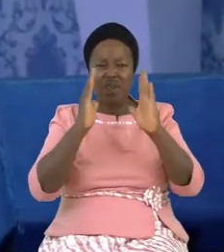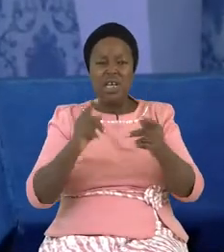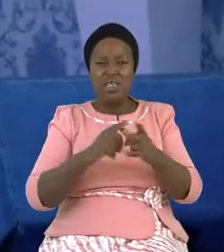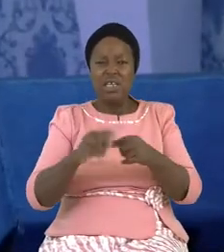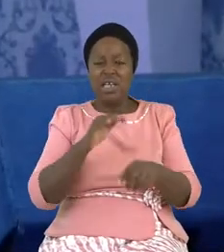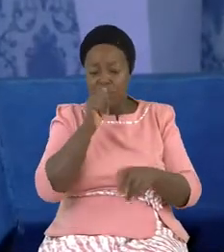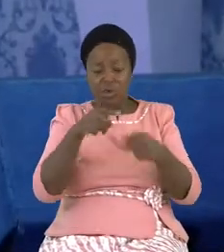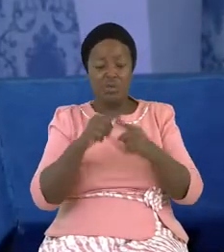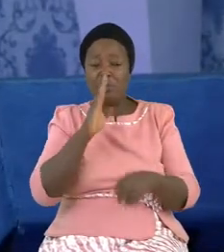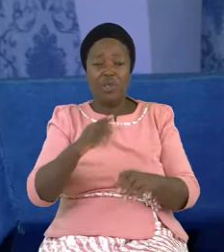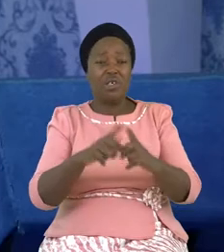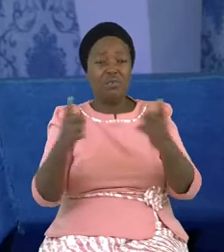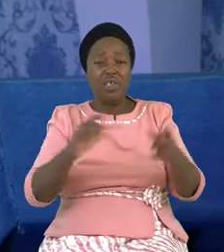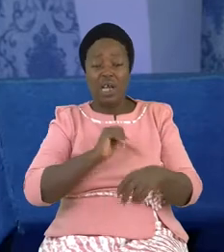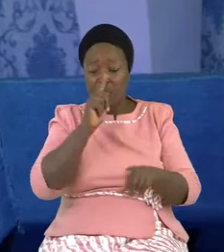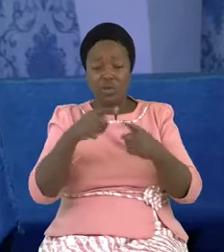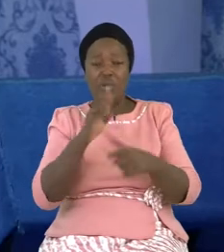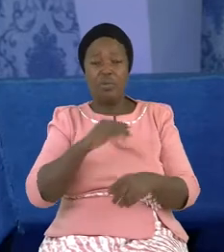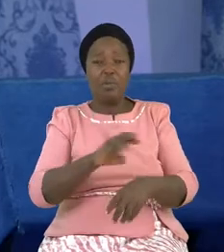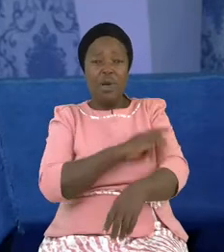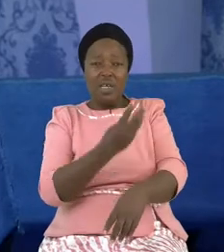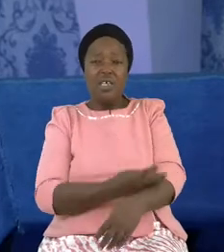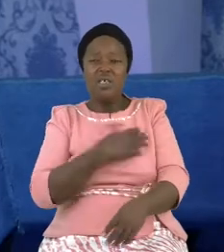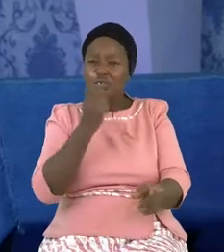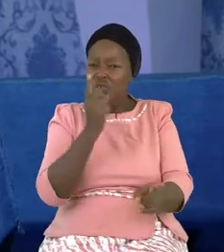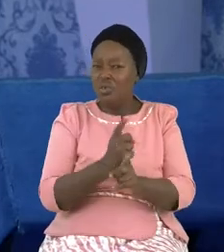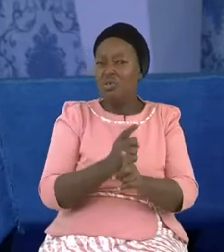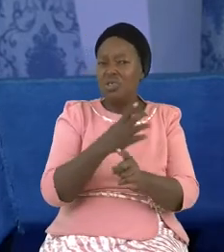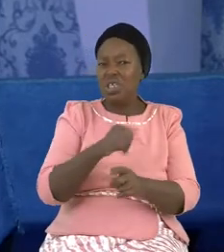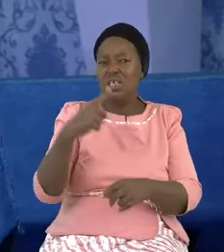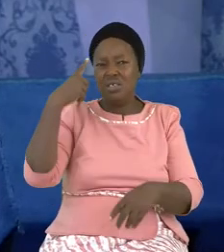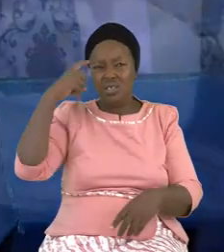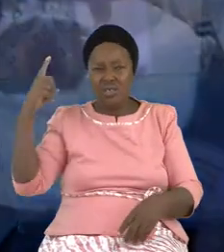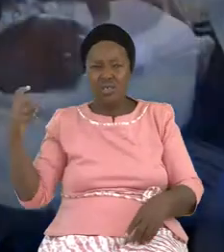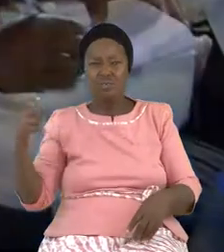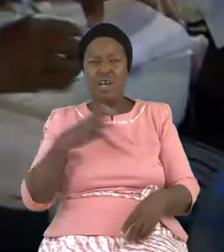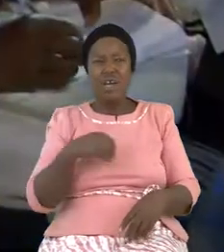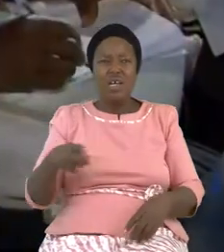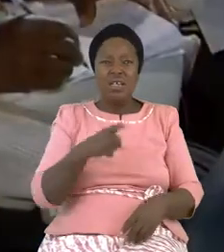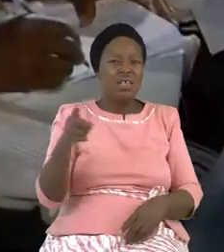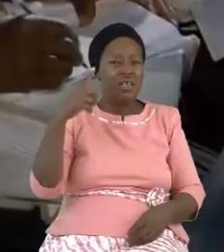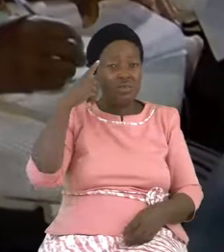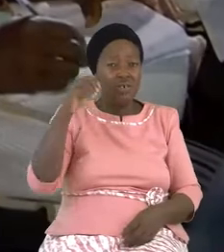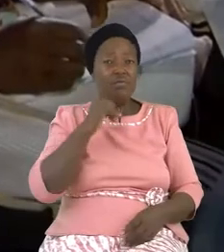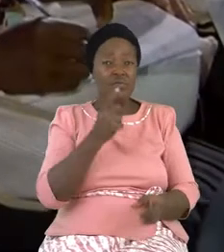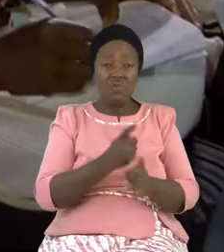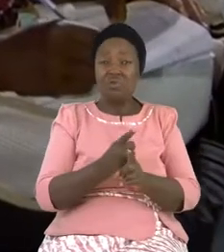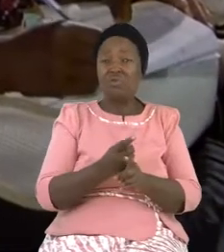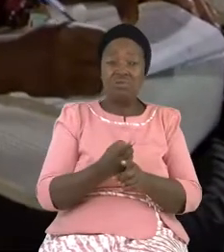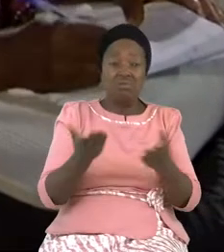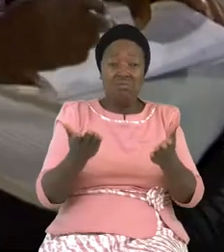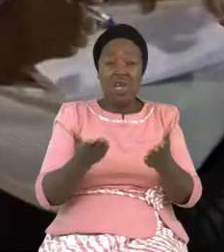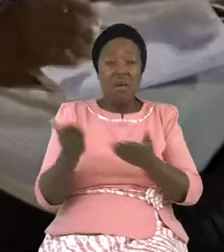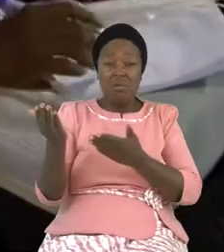I'm going to be mighty. It's just a dream. And their dream displaces them from